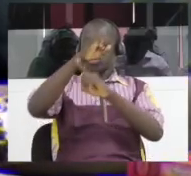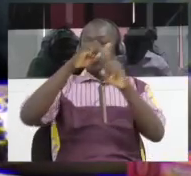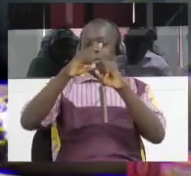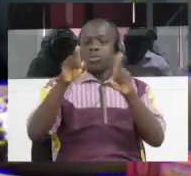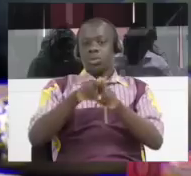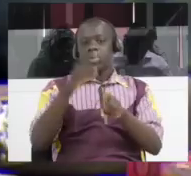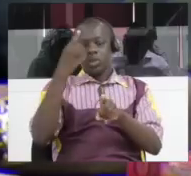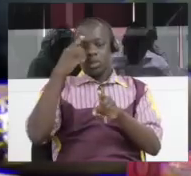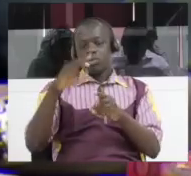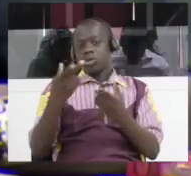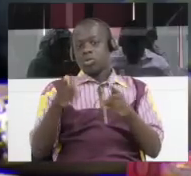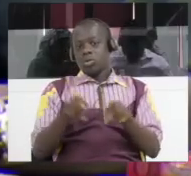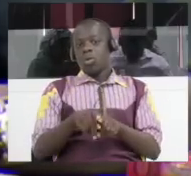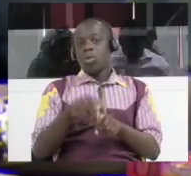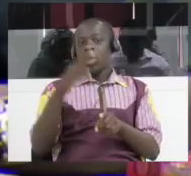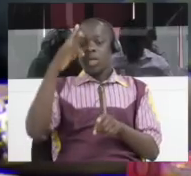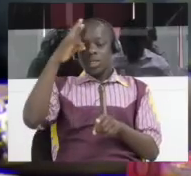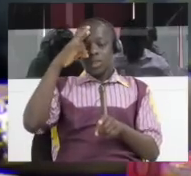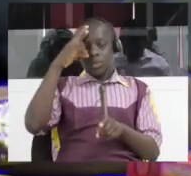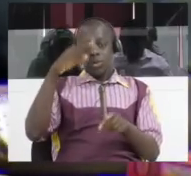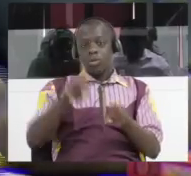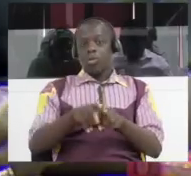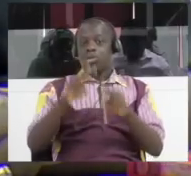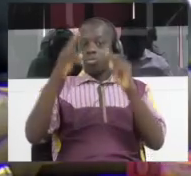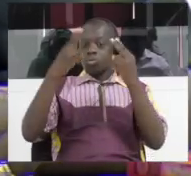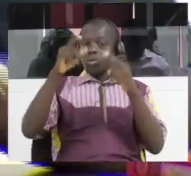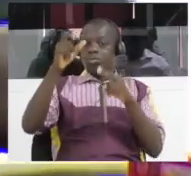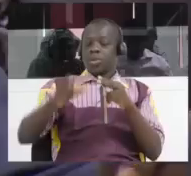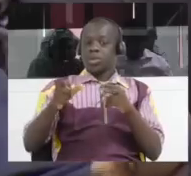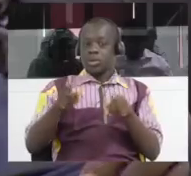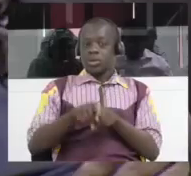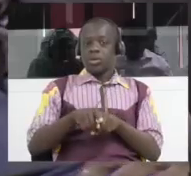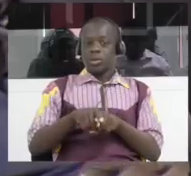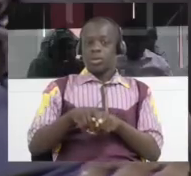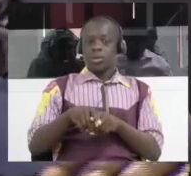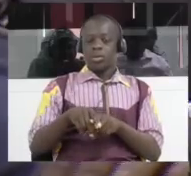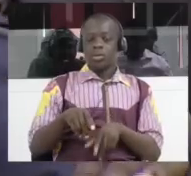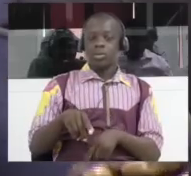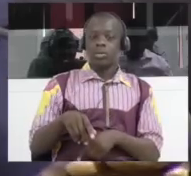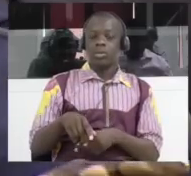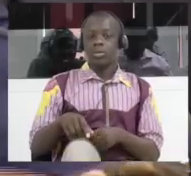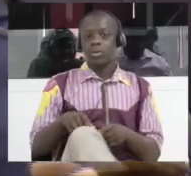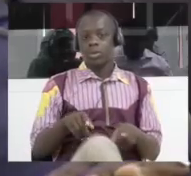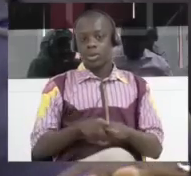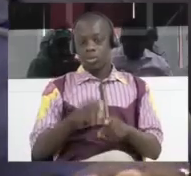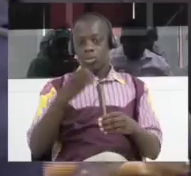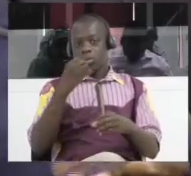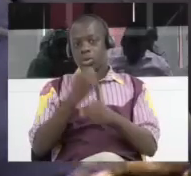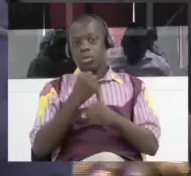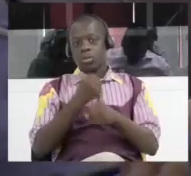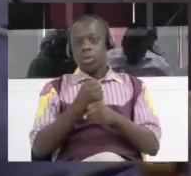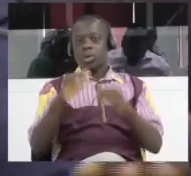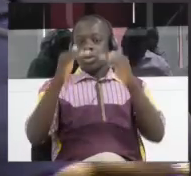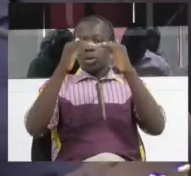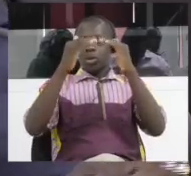situation. So I would classify them as rabble rousers then. Well, you seem to equate lawyers with rabble